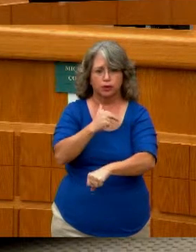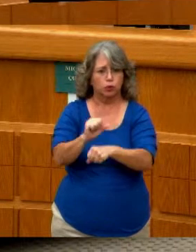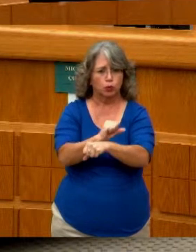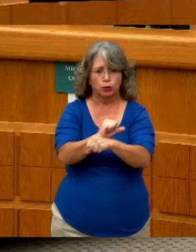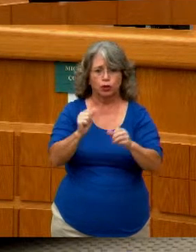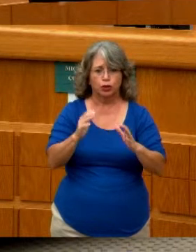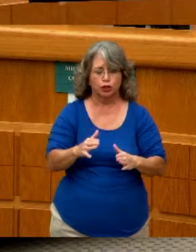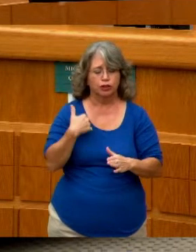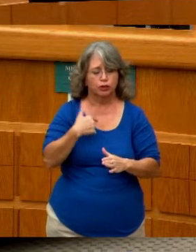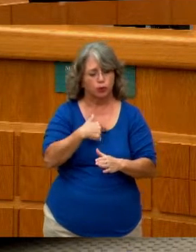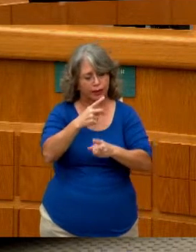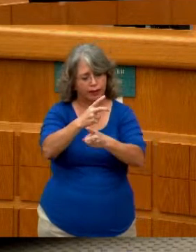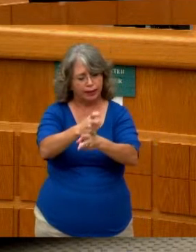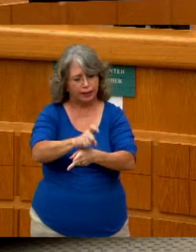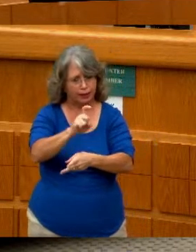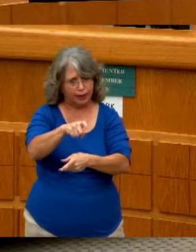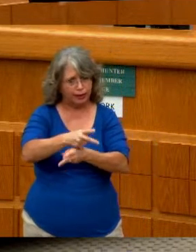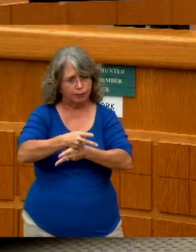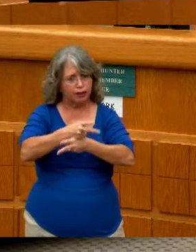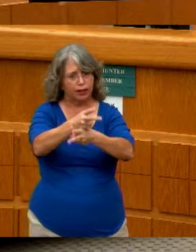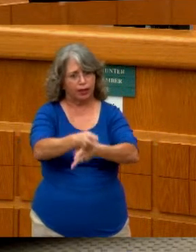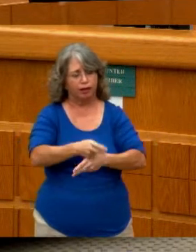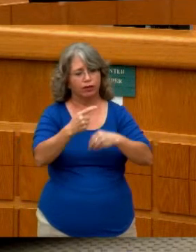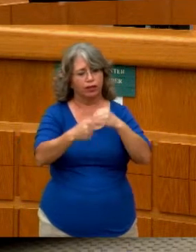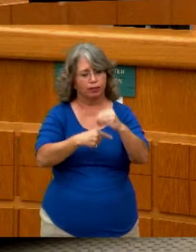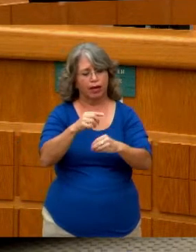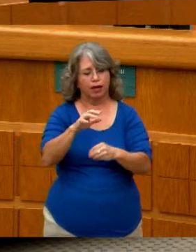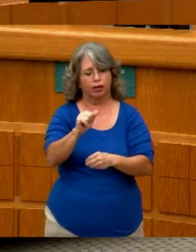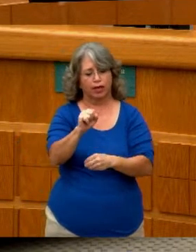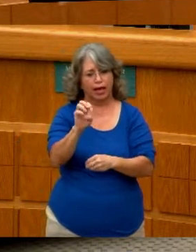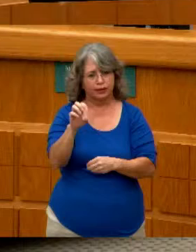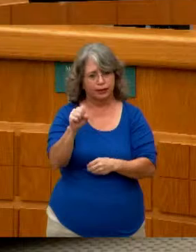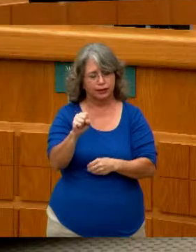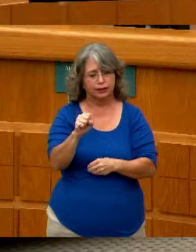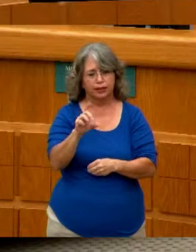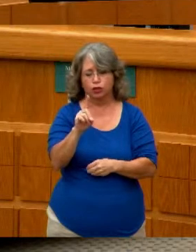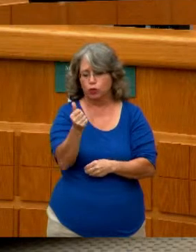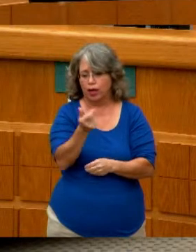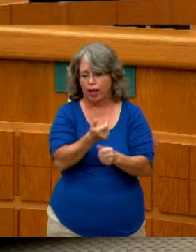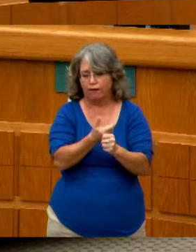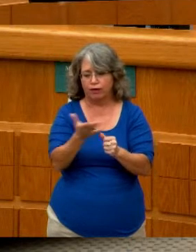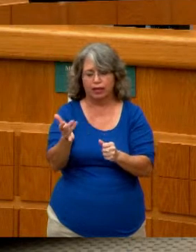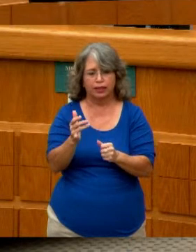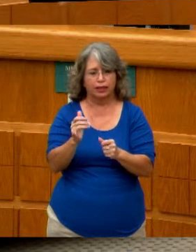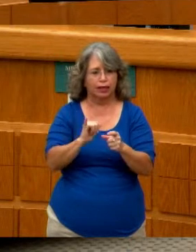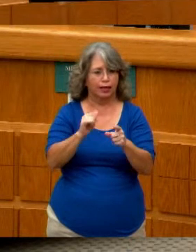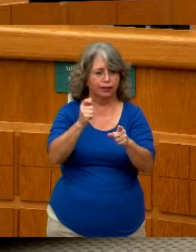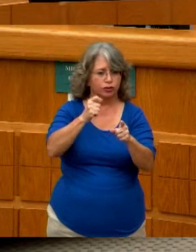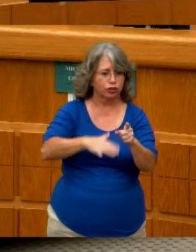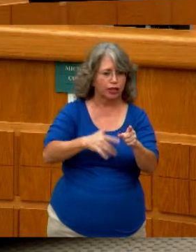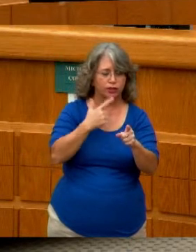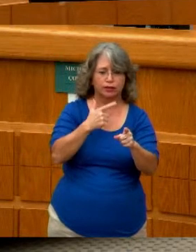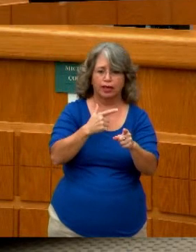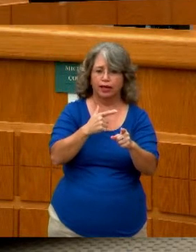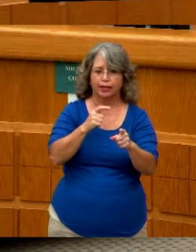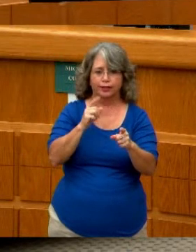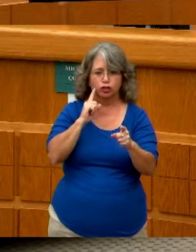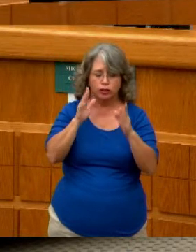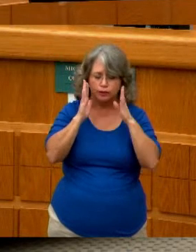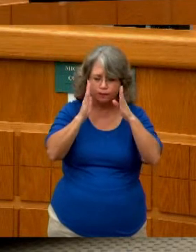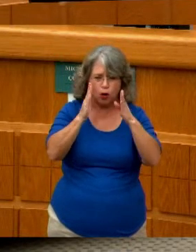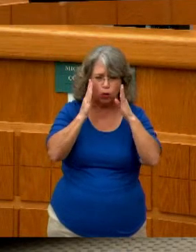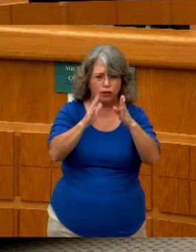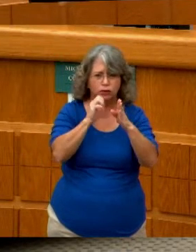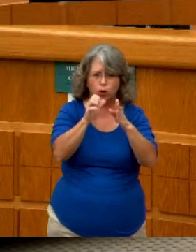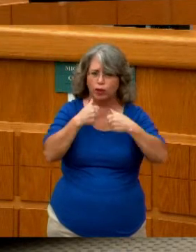hospital, and so we need to be very careful about the cases and doing everything that we need to do, like the judge